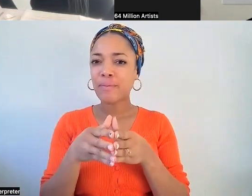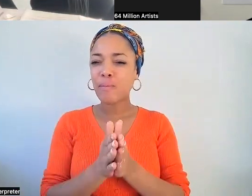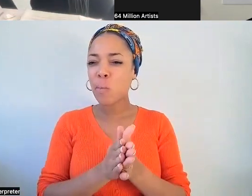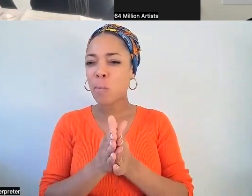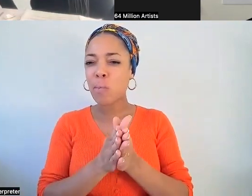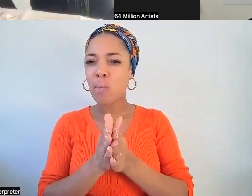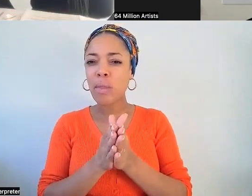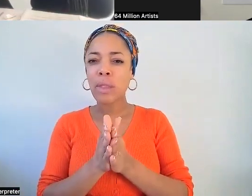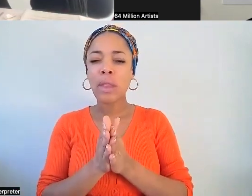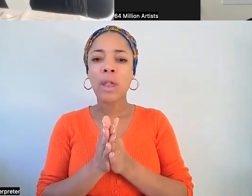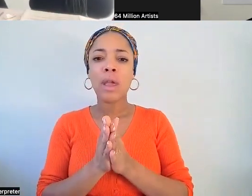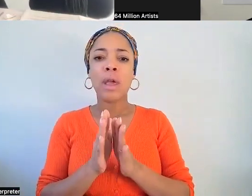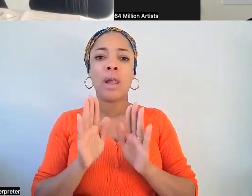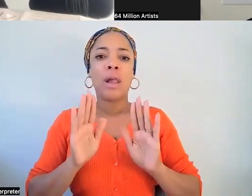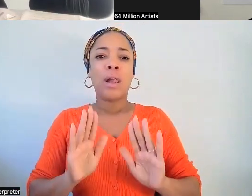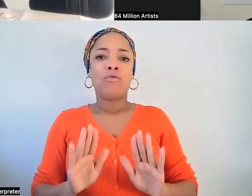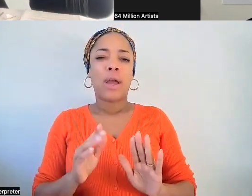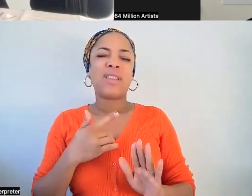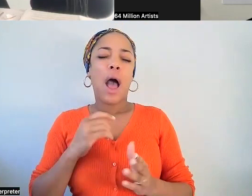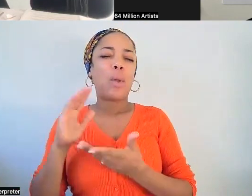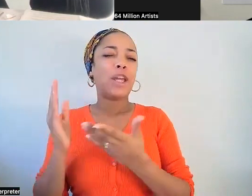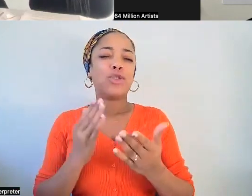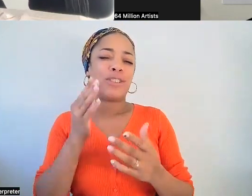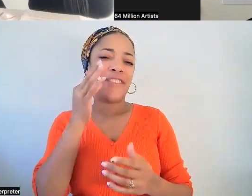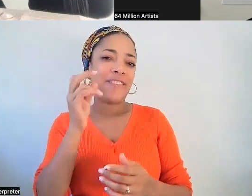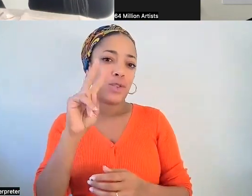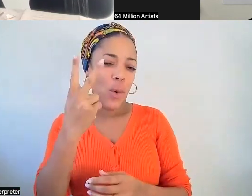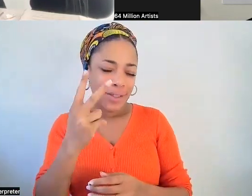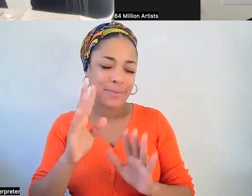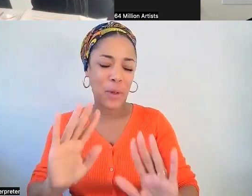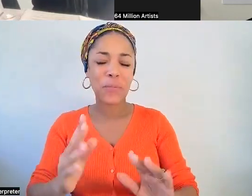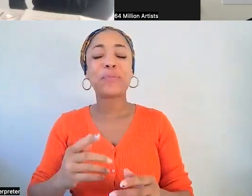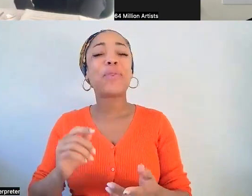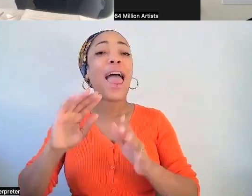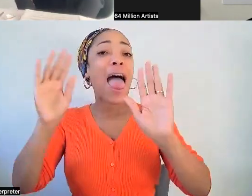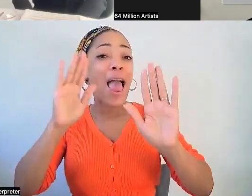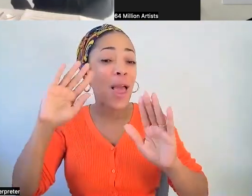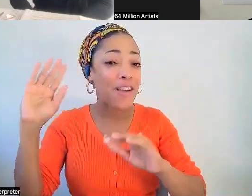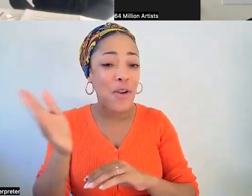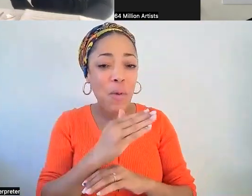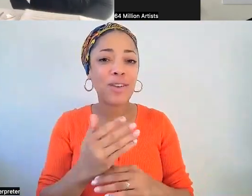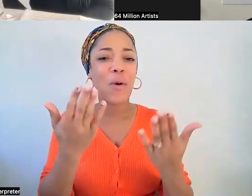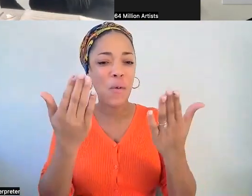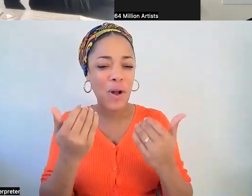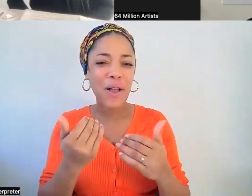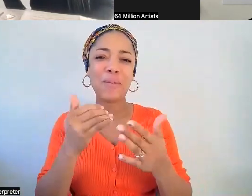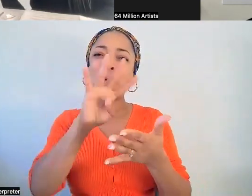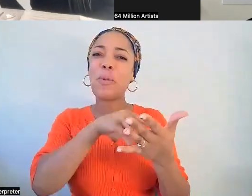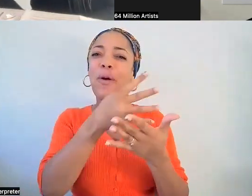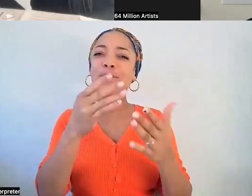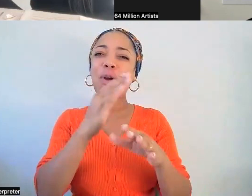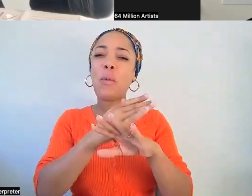I think I'm going to, I don't mind introducing VV twice. So hello, everybody. Welcome to the Poetry Workshop live stream with Michael